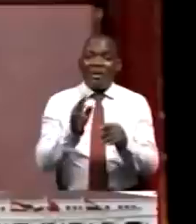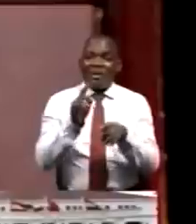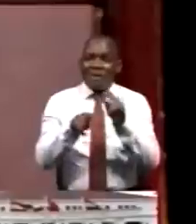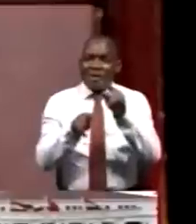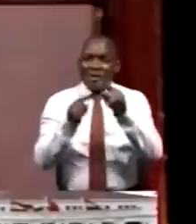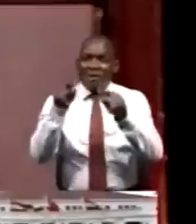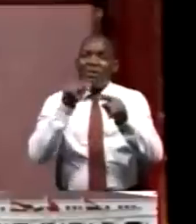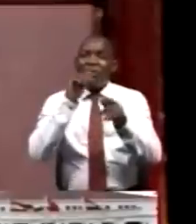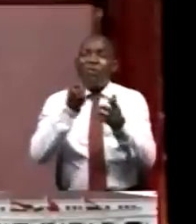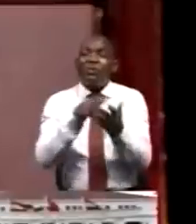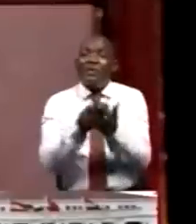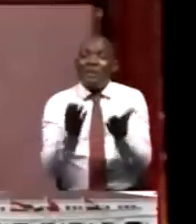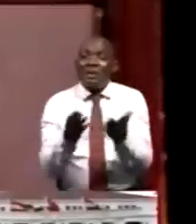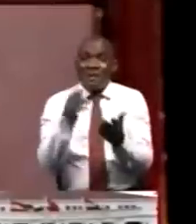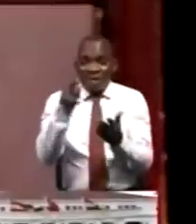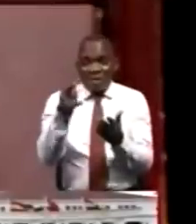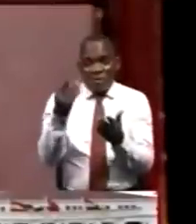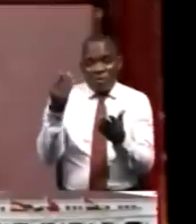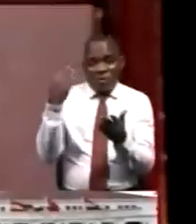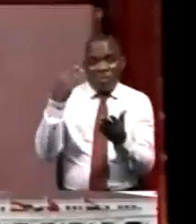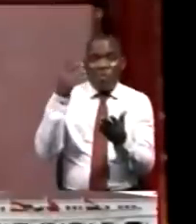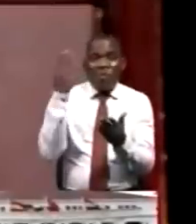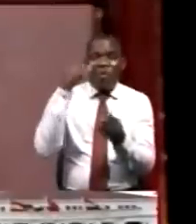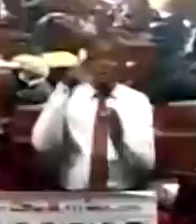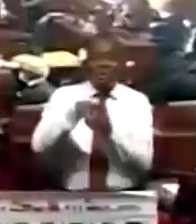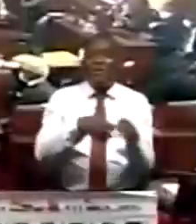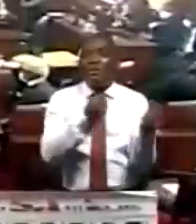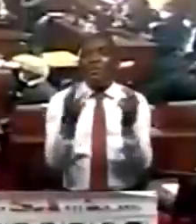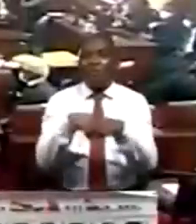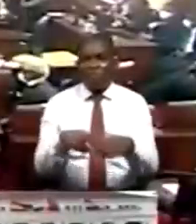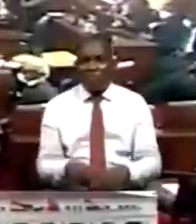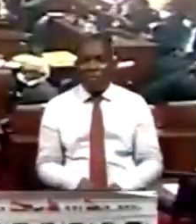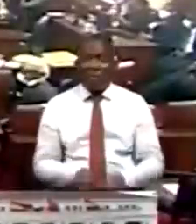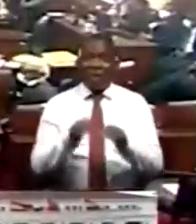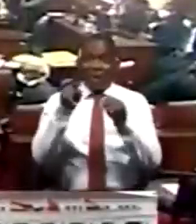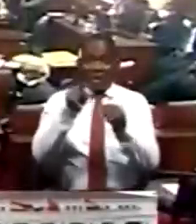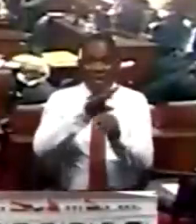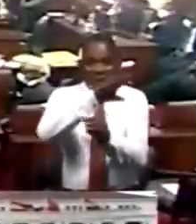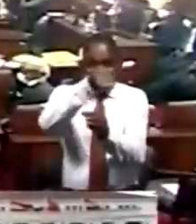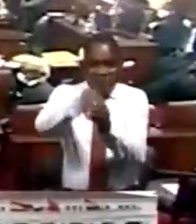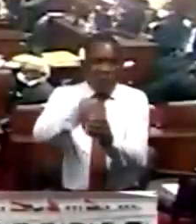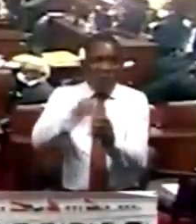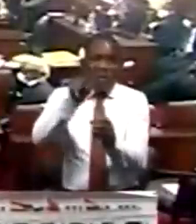he's not a witness from nowhere. He is on oath as having said that. My lord, he took part